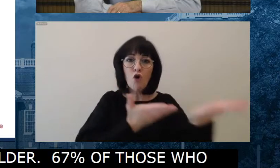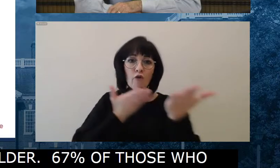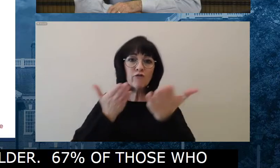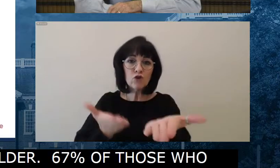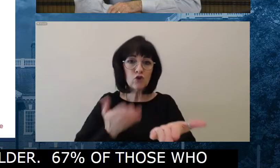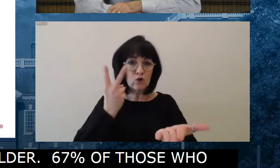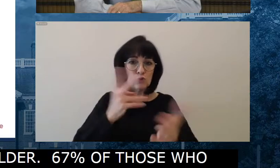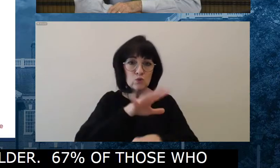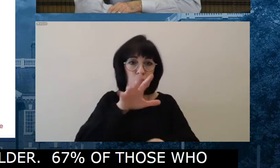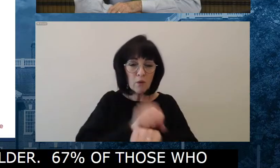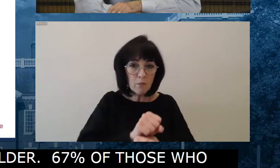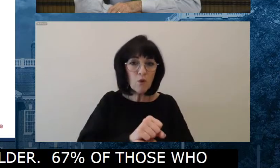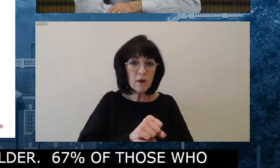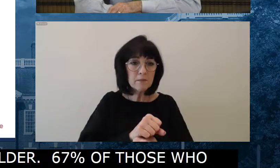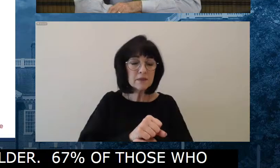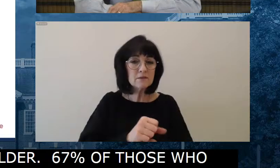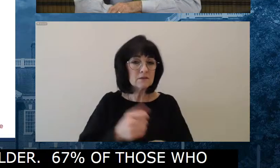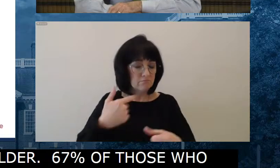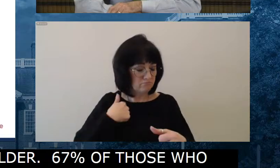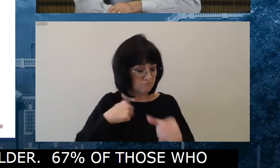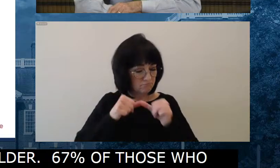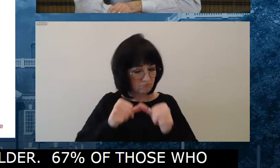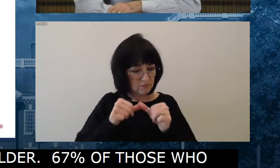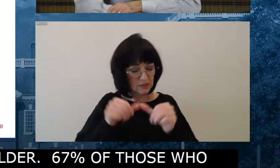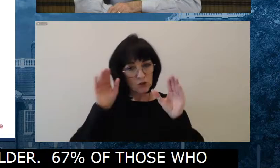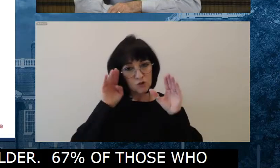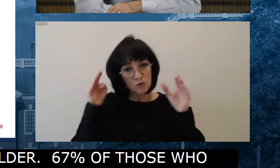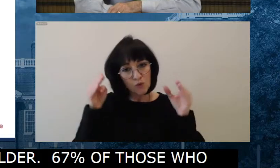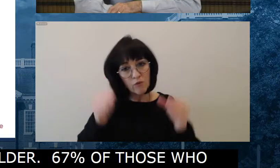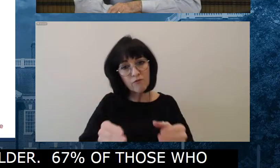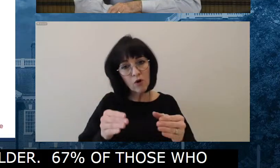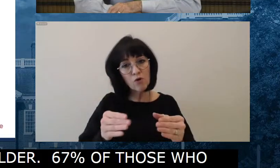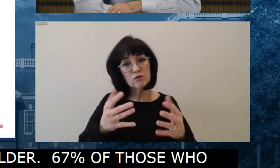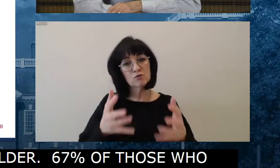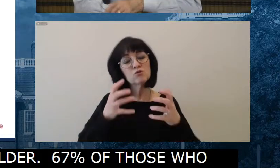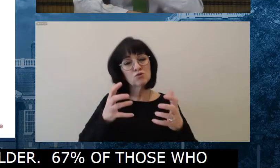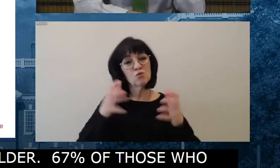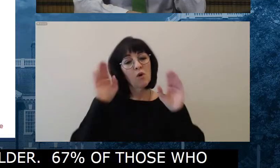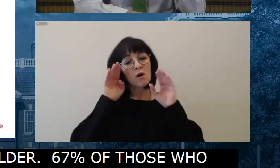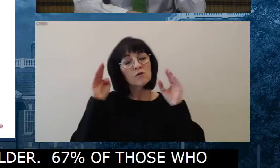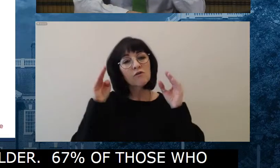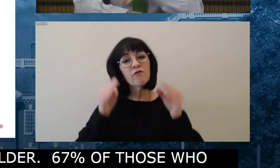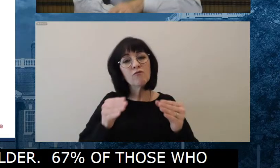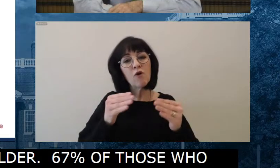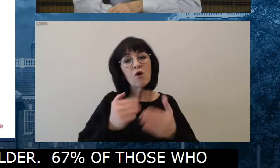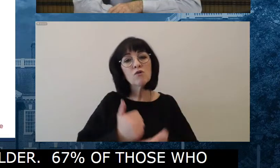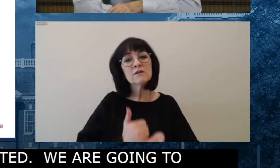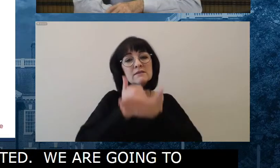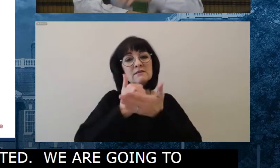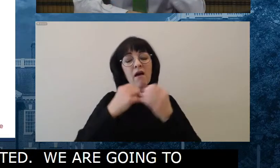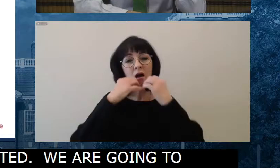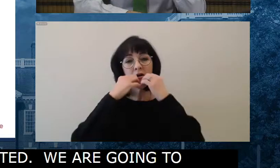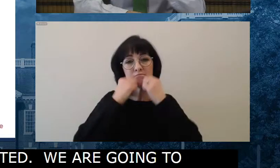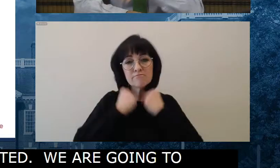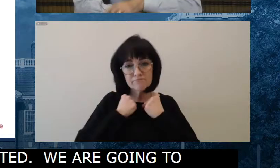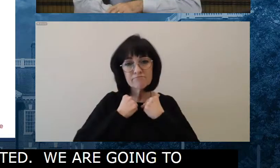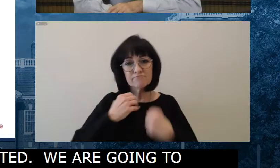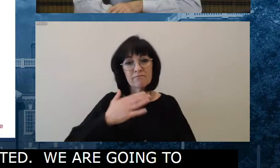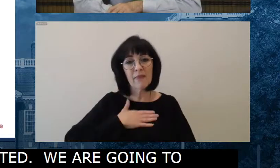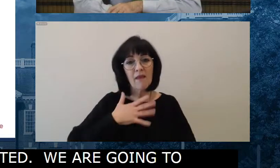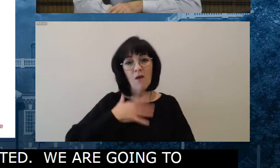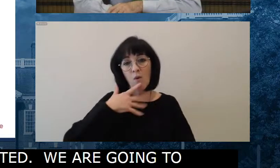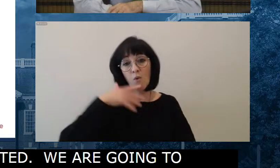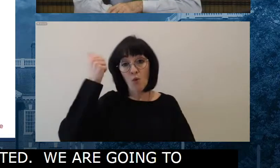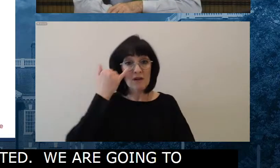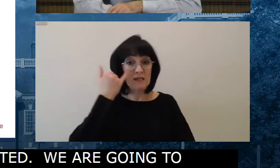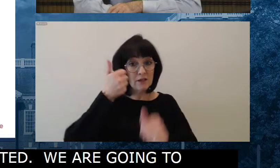We'll continue to focus on that, the most vulnerable population. We'll continue to work. And so if you are 65 and